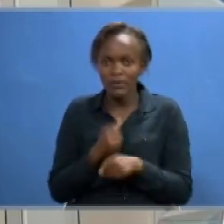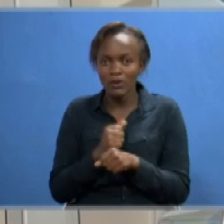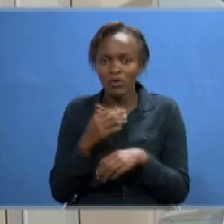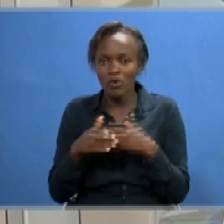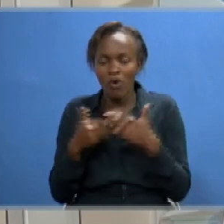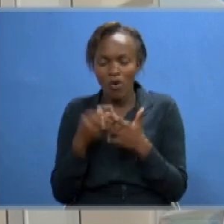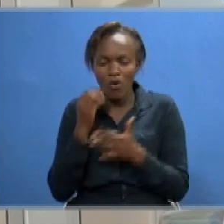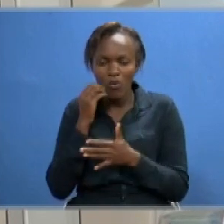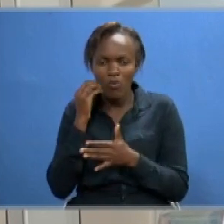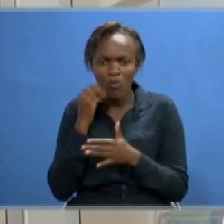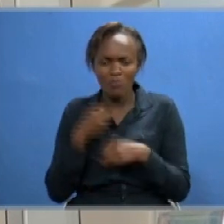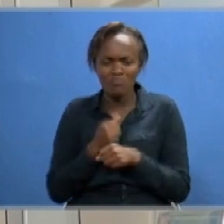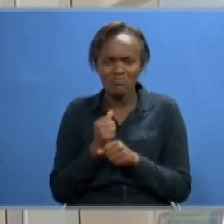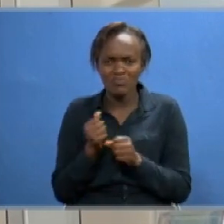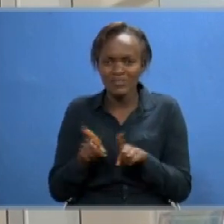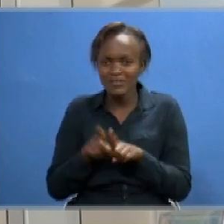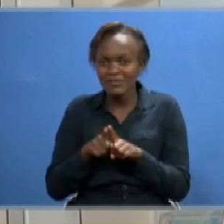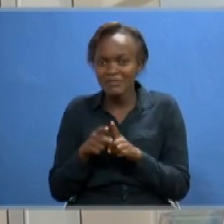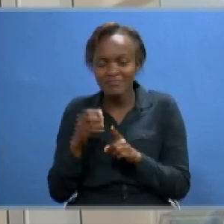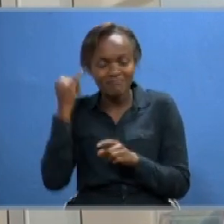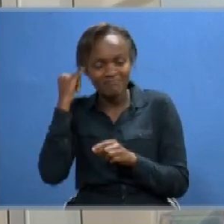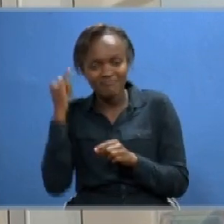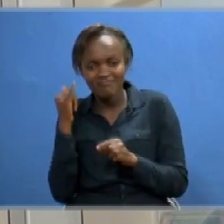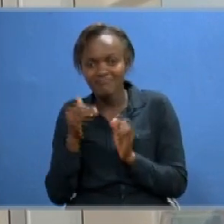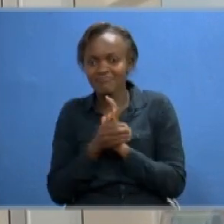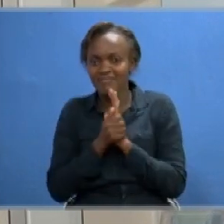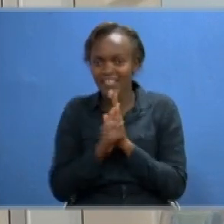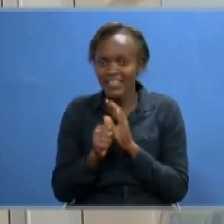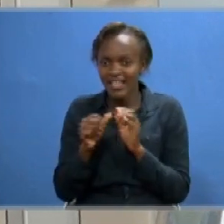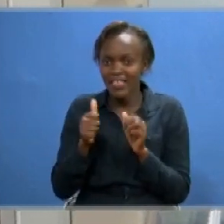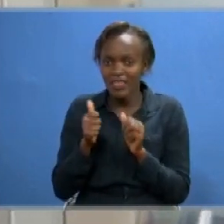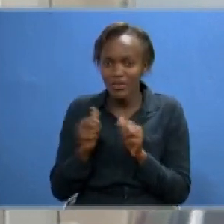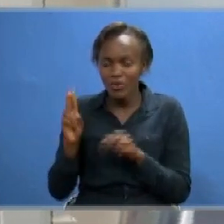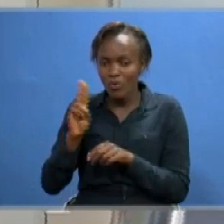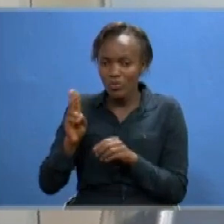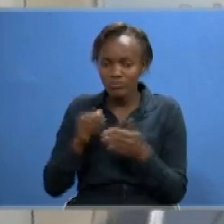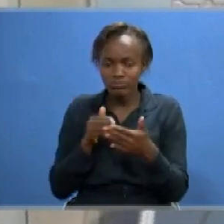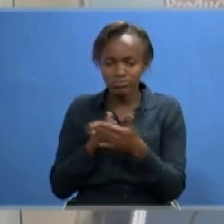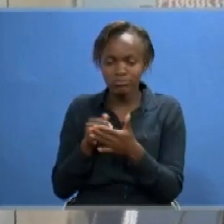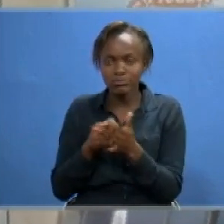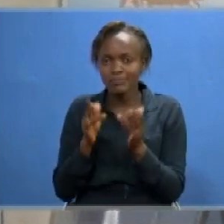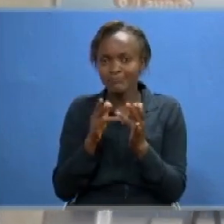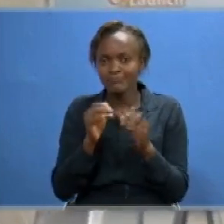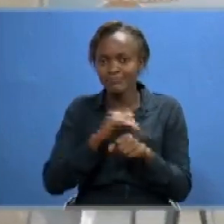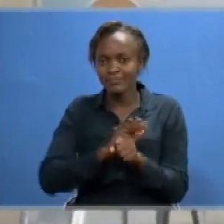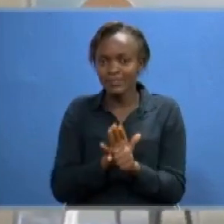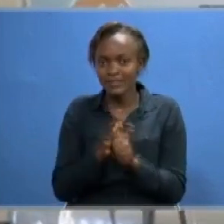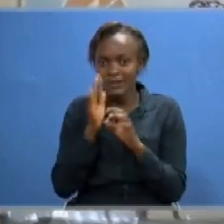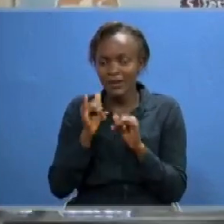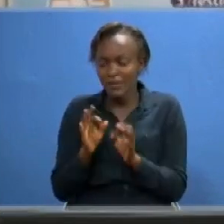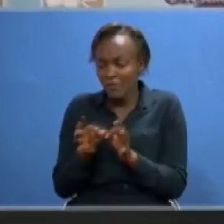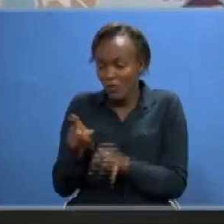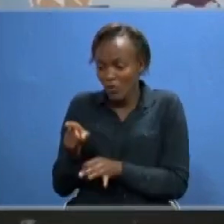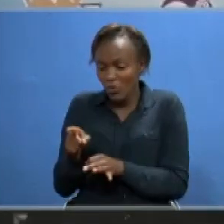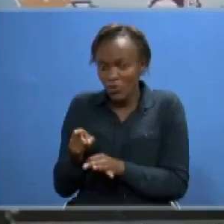homegrown solutions in productions of essential medical equipment that are used in fighting the COVID-19. And if Simon